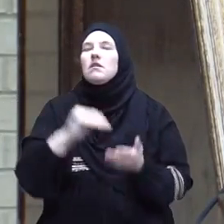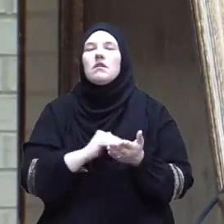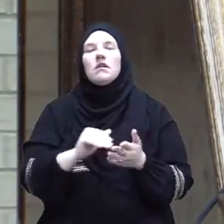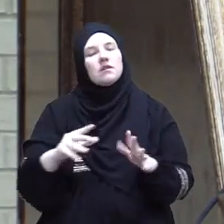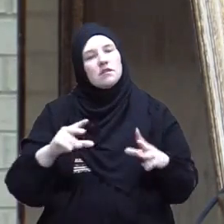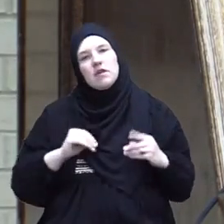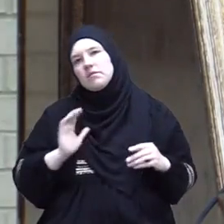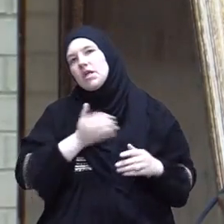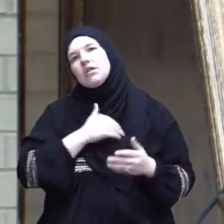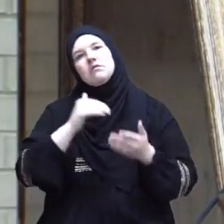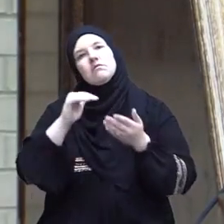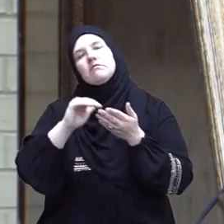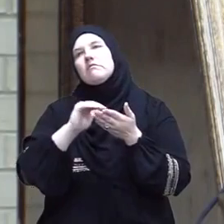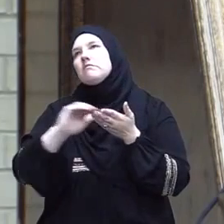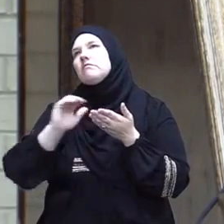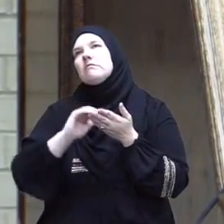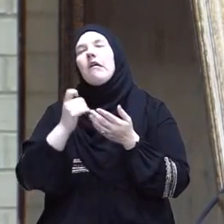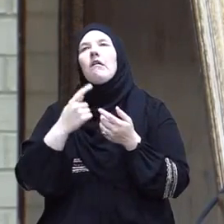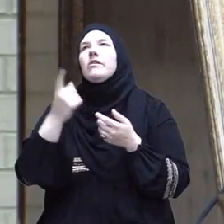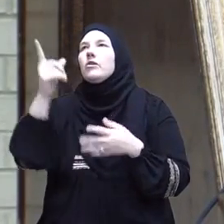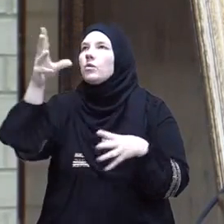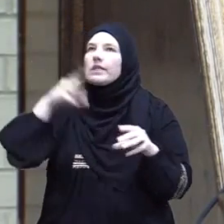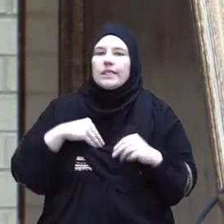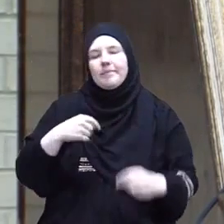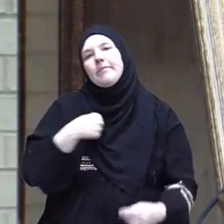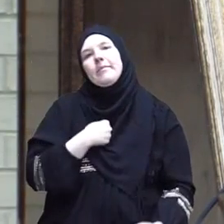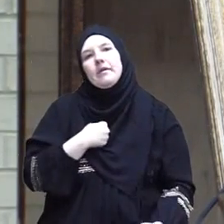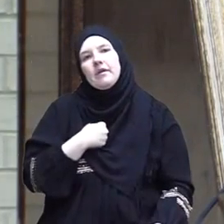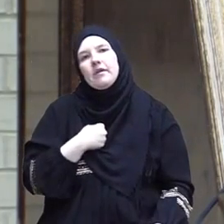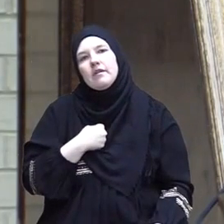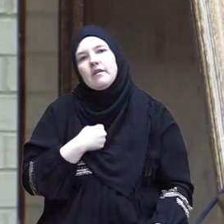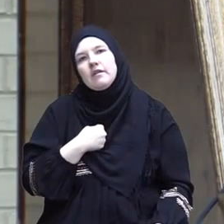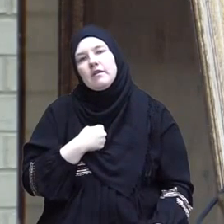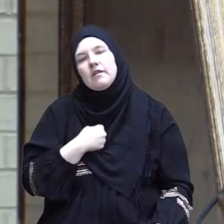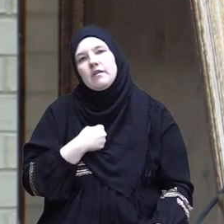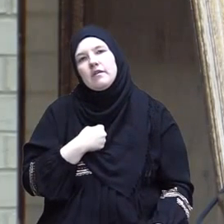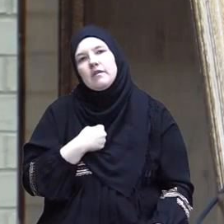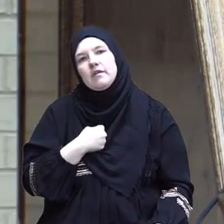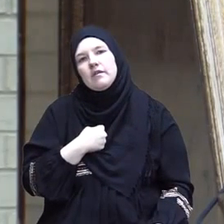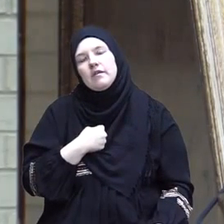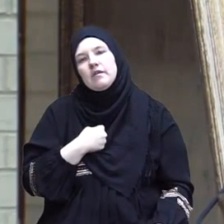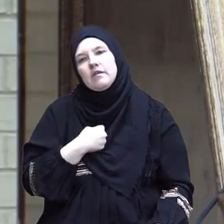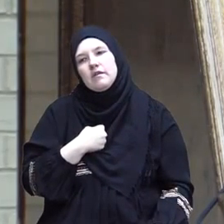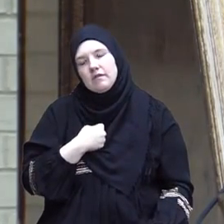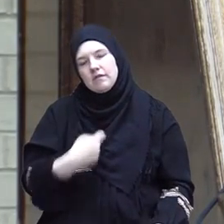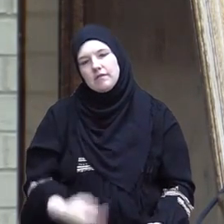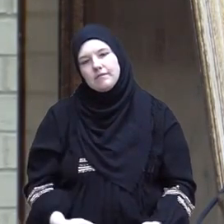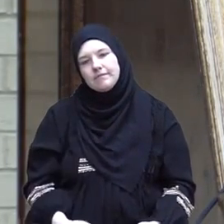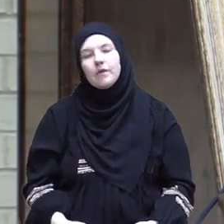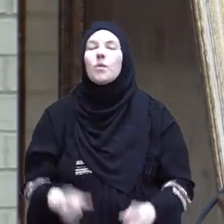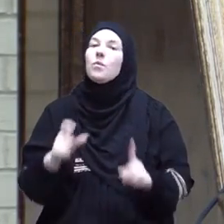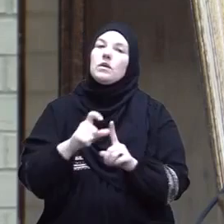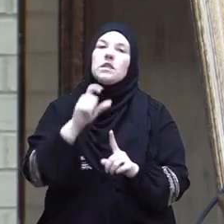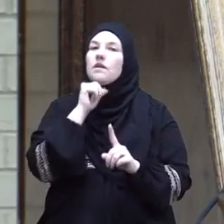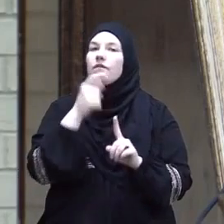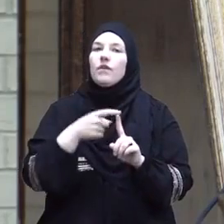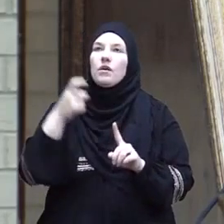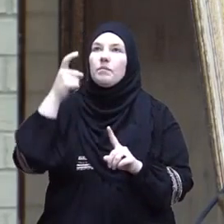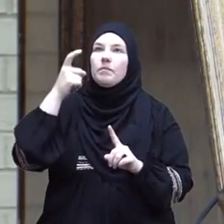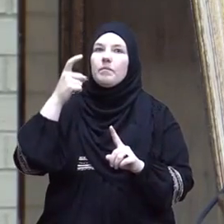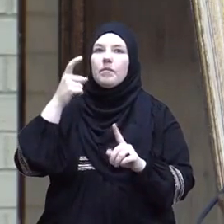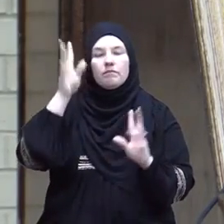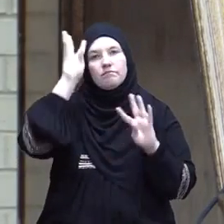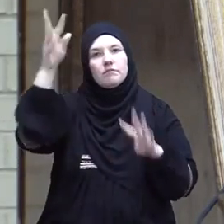our repentance. You are the one who accepts repentance. This is words that come from Allah to teach